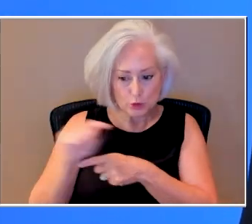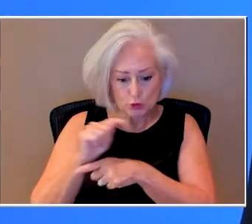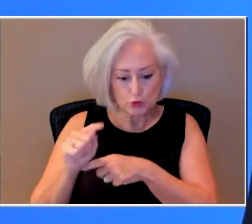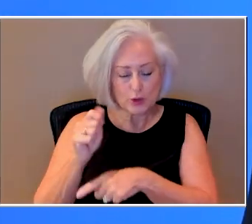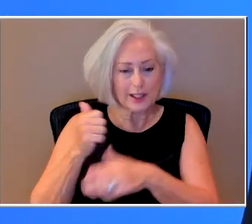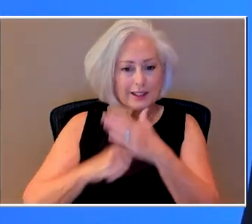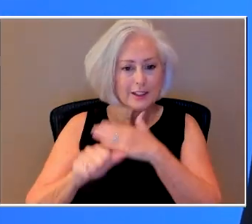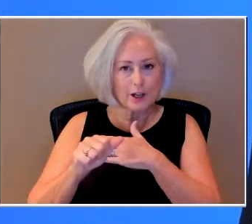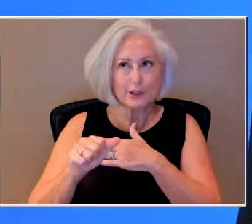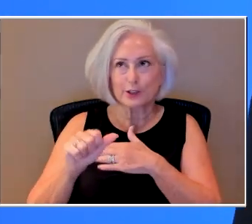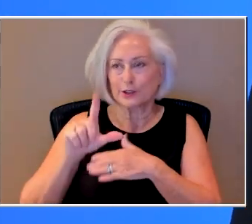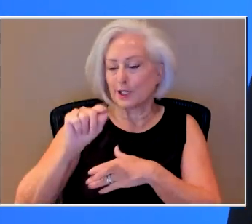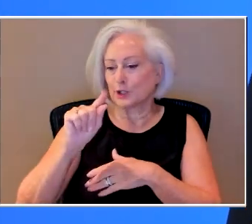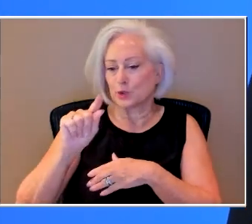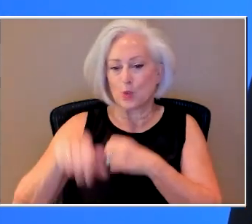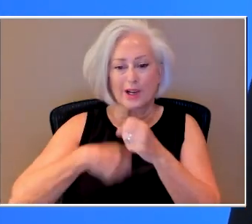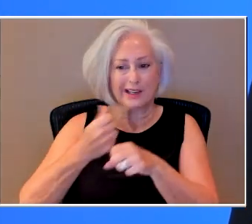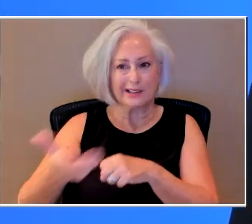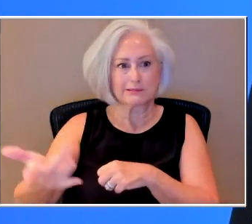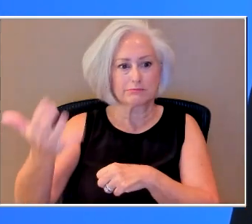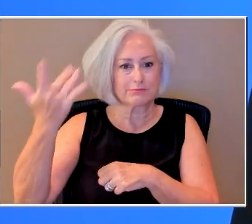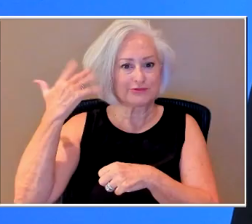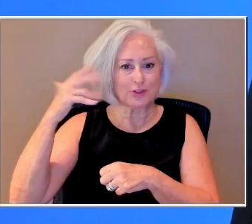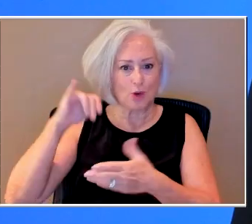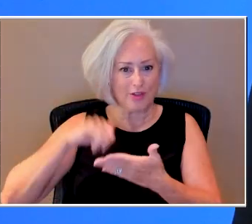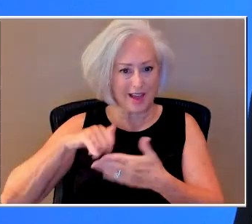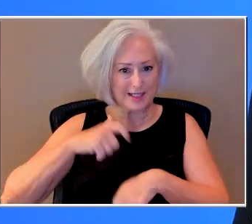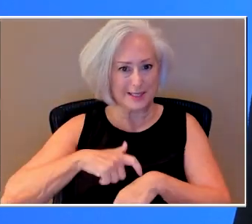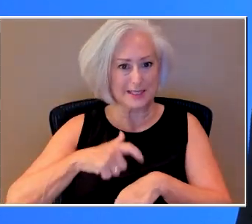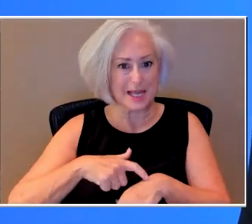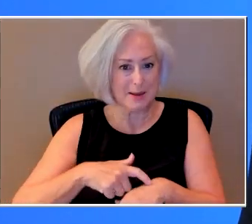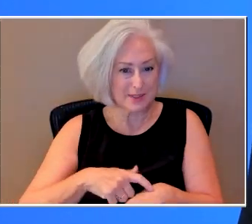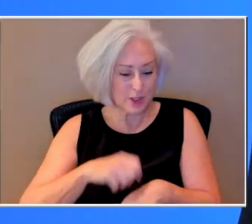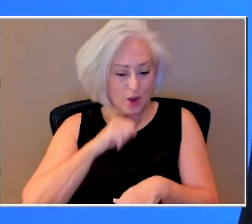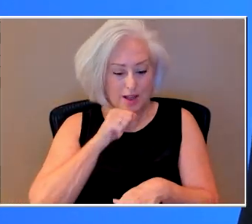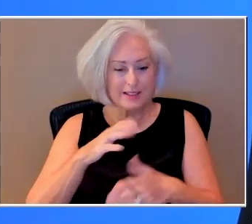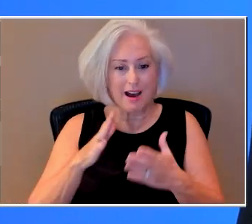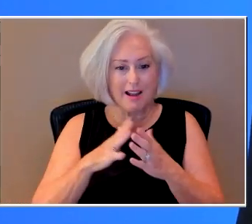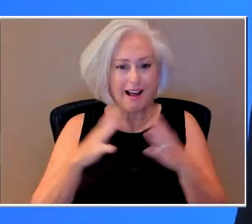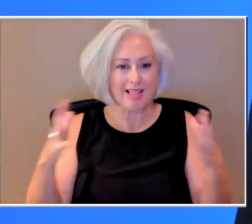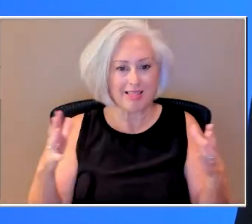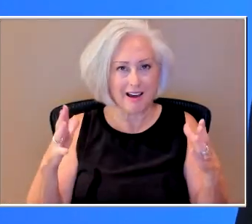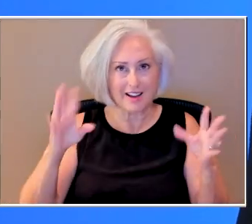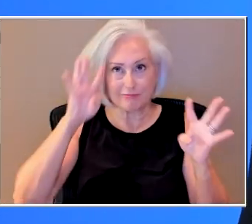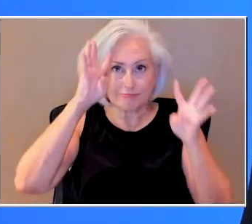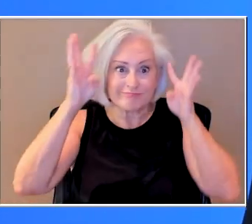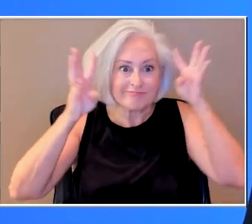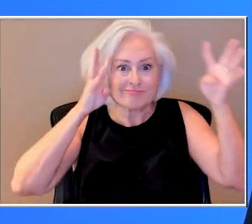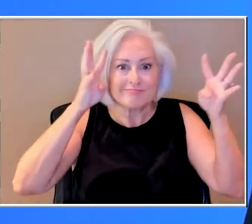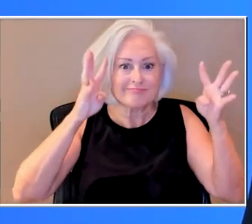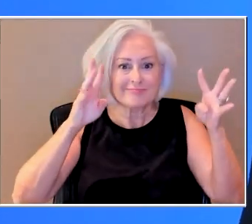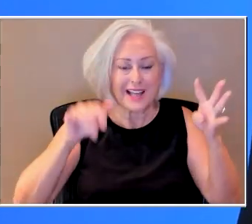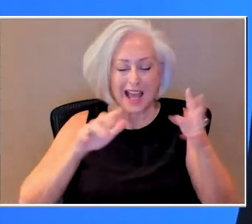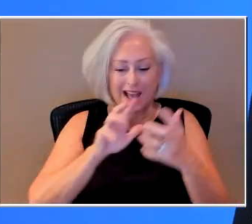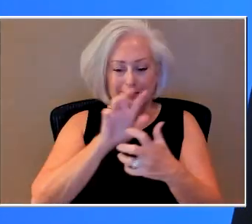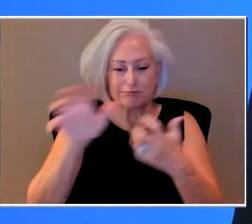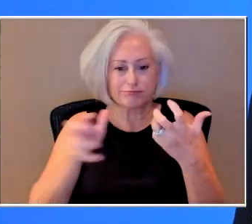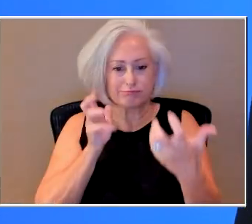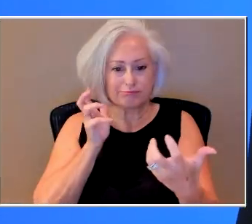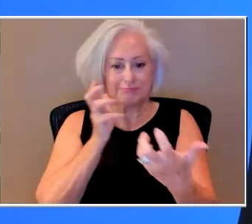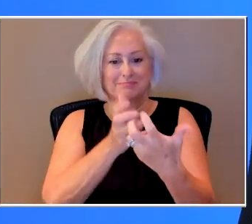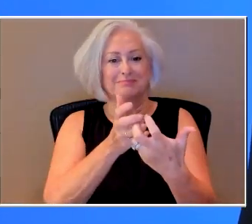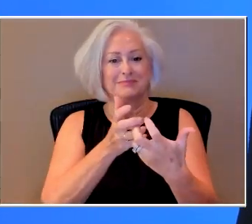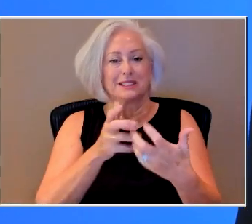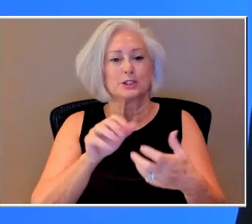20 years prior to that, so there wasn't a lot of innovation and customization to the workout,